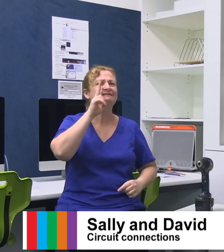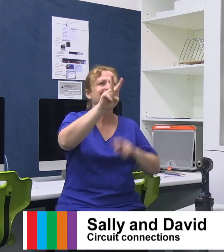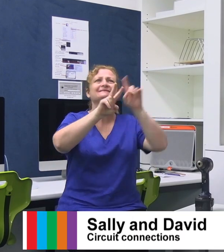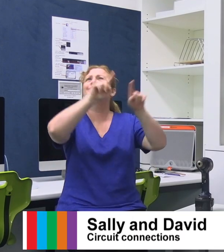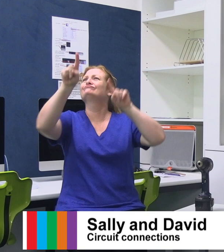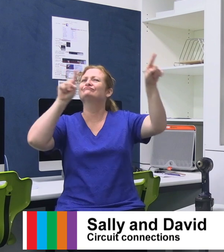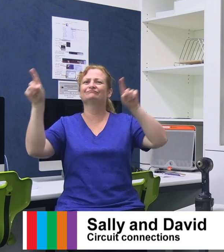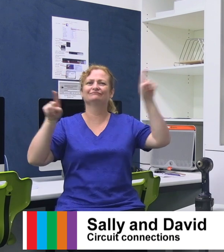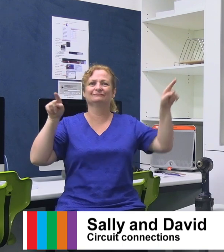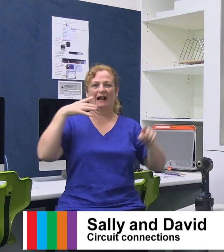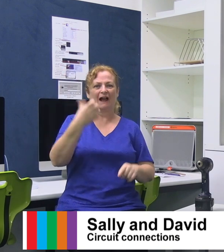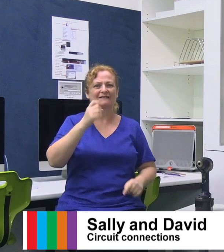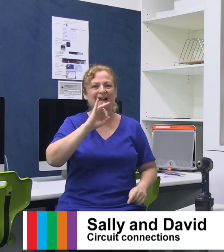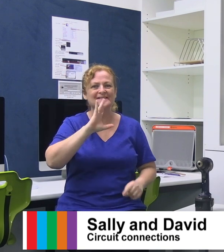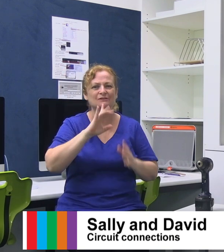that use electricity?